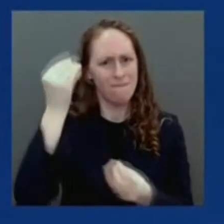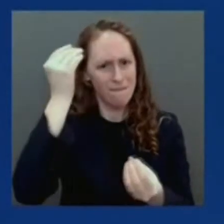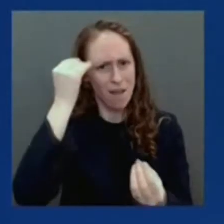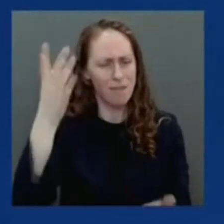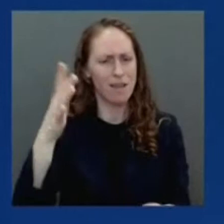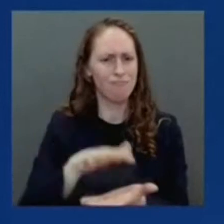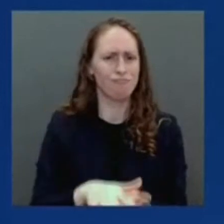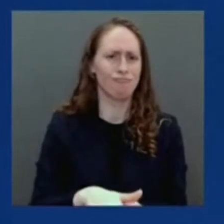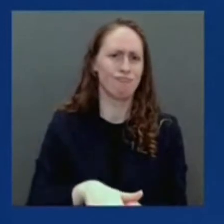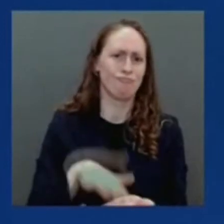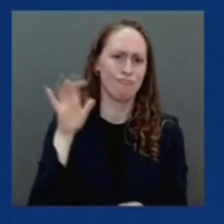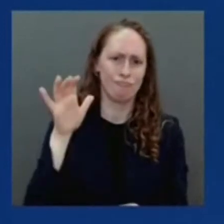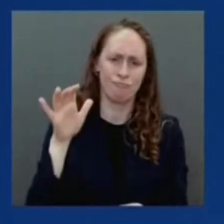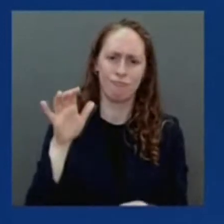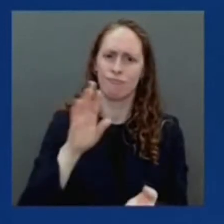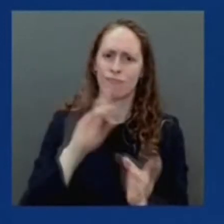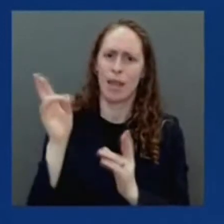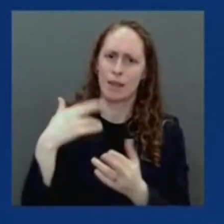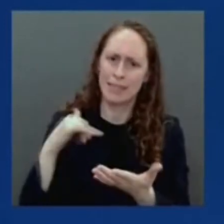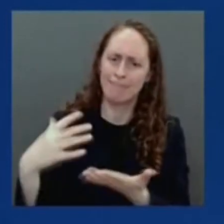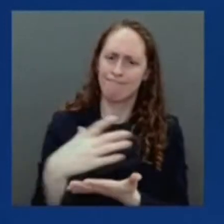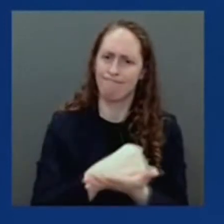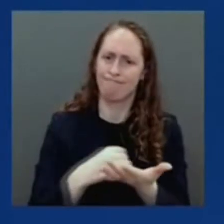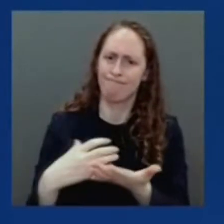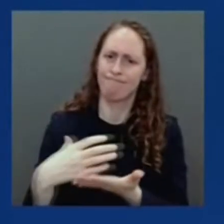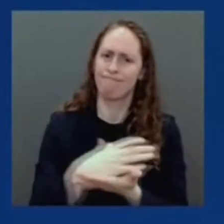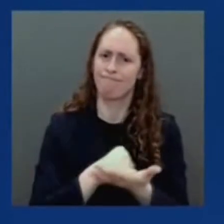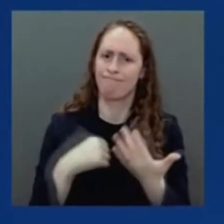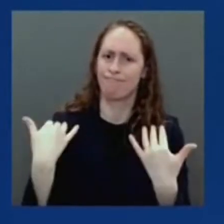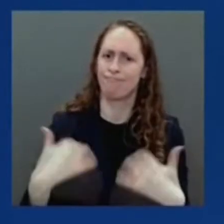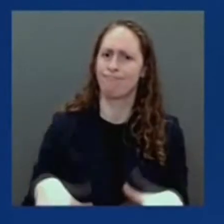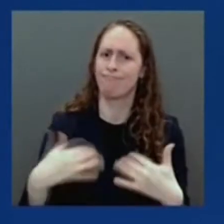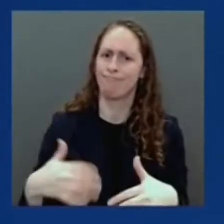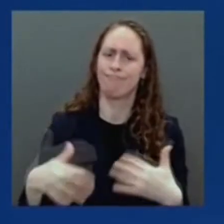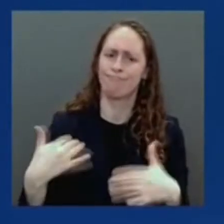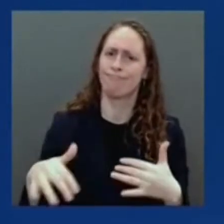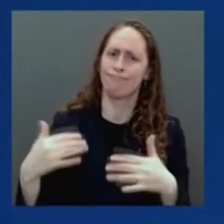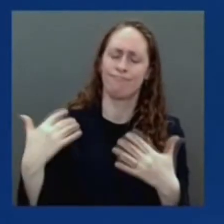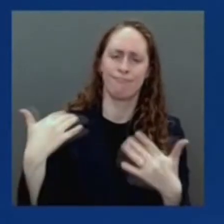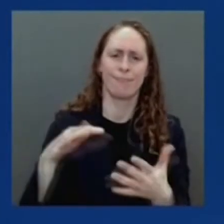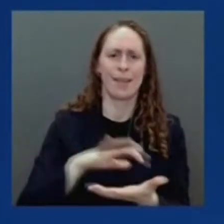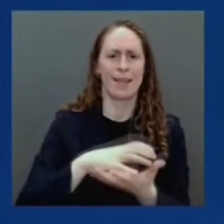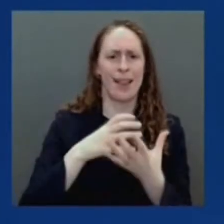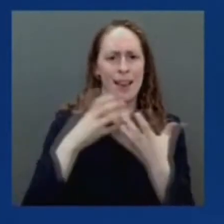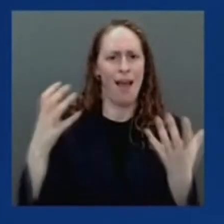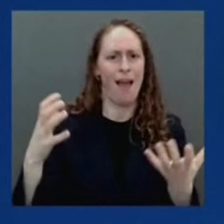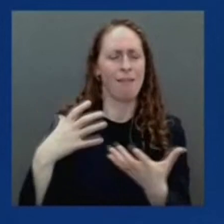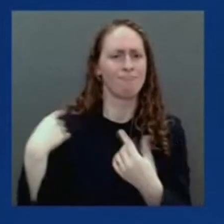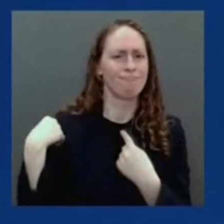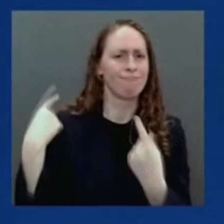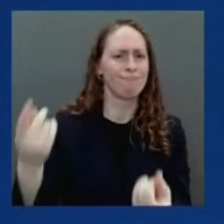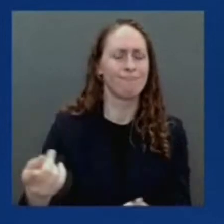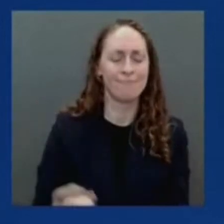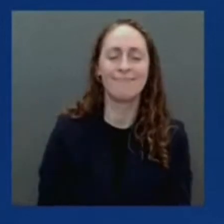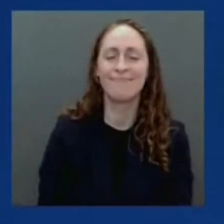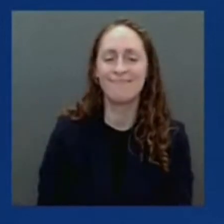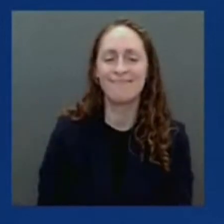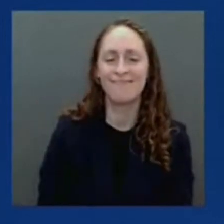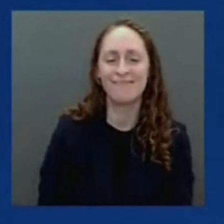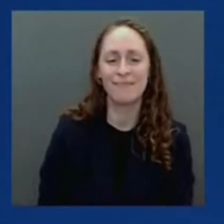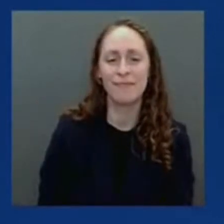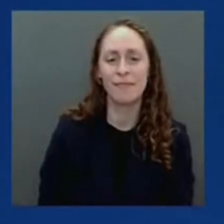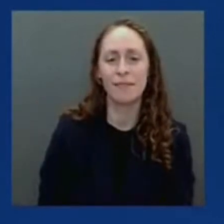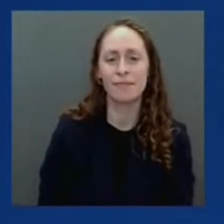please. So Jacqueline Howard at CNN. Thank you for taking my question. I understand